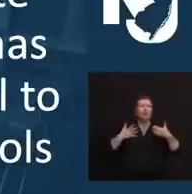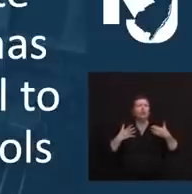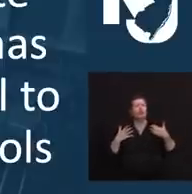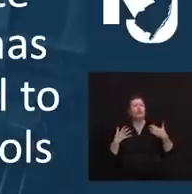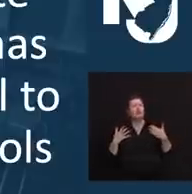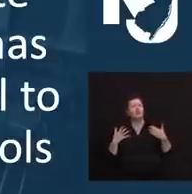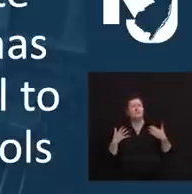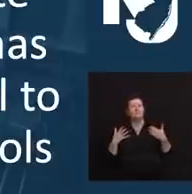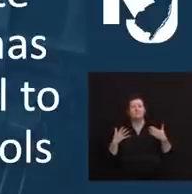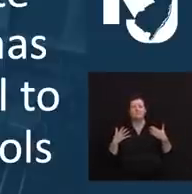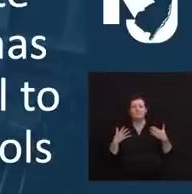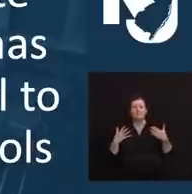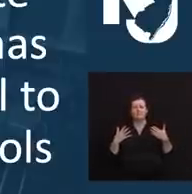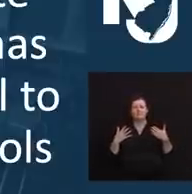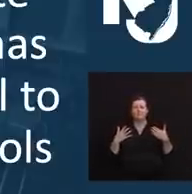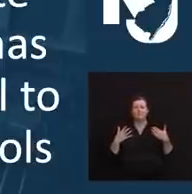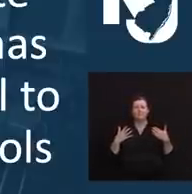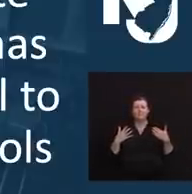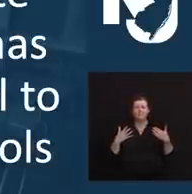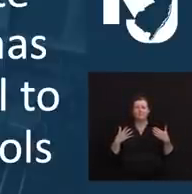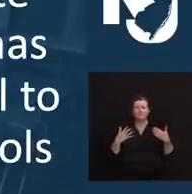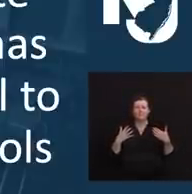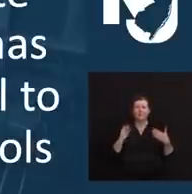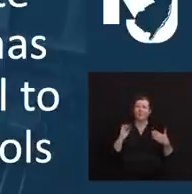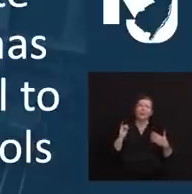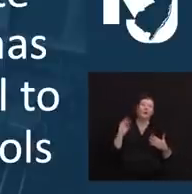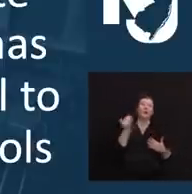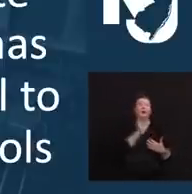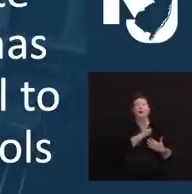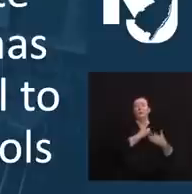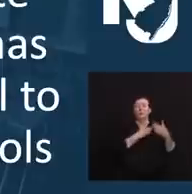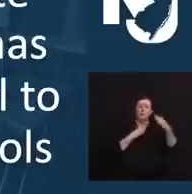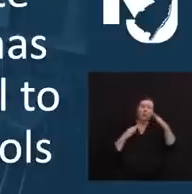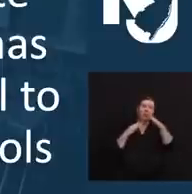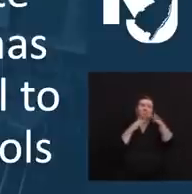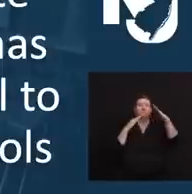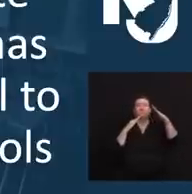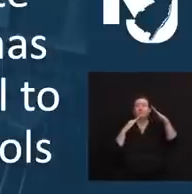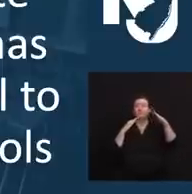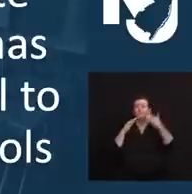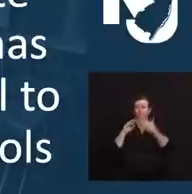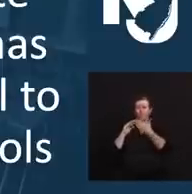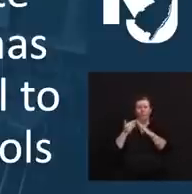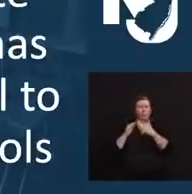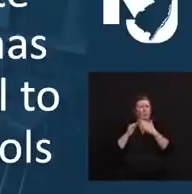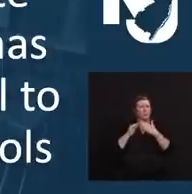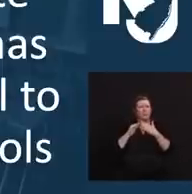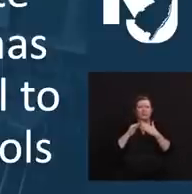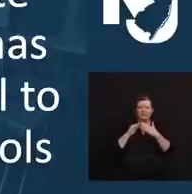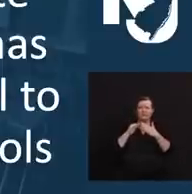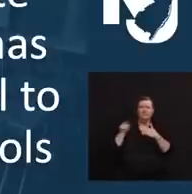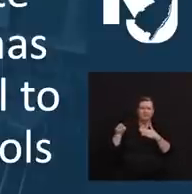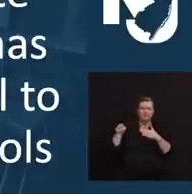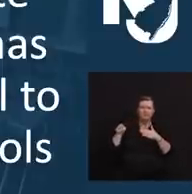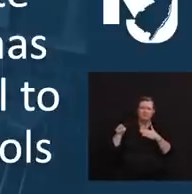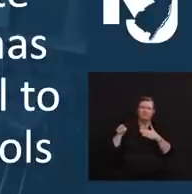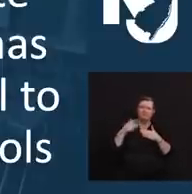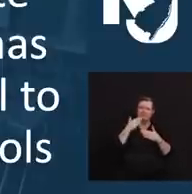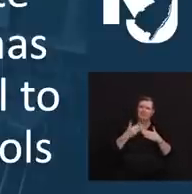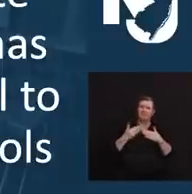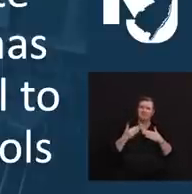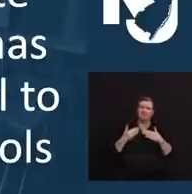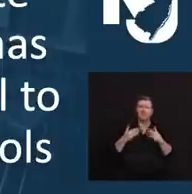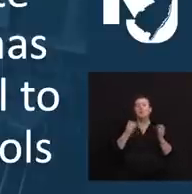just New Jersey, one of America's great communities. Let's turn our attention,